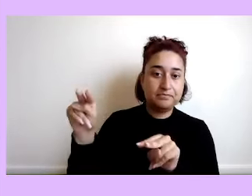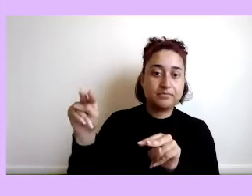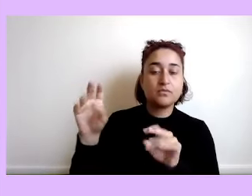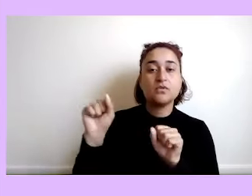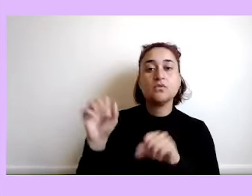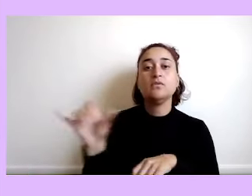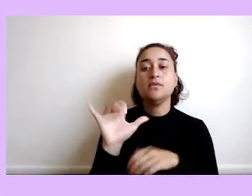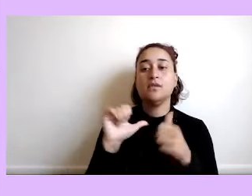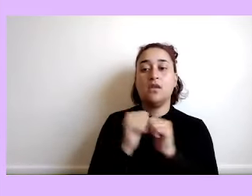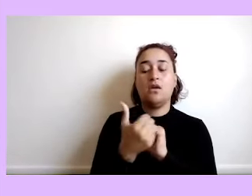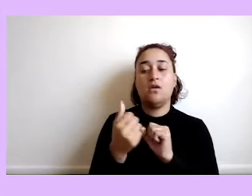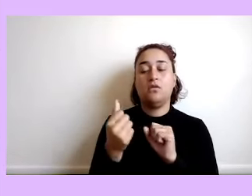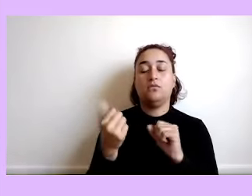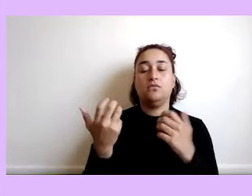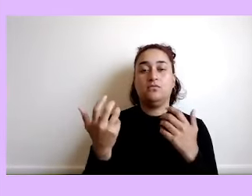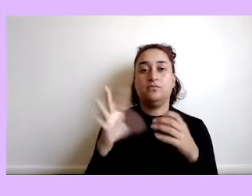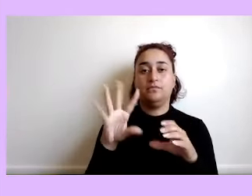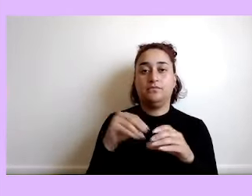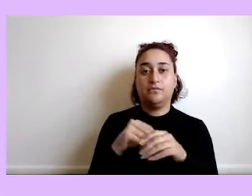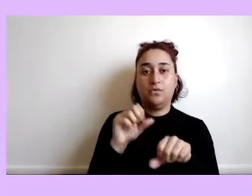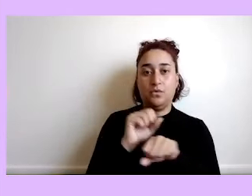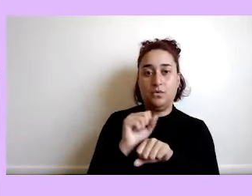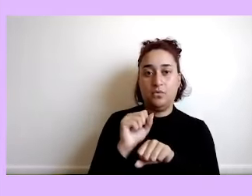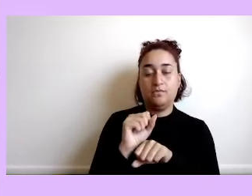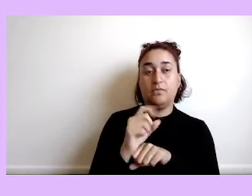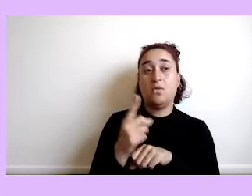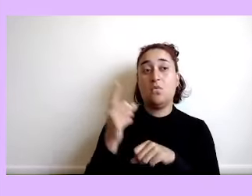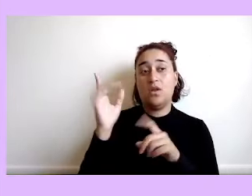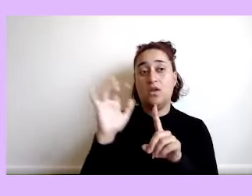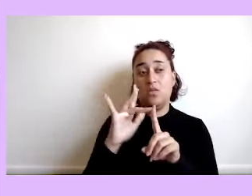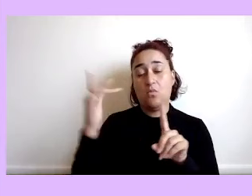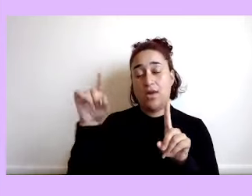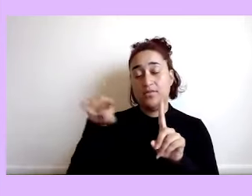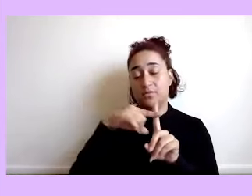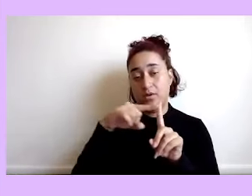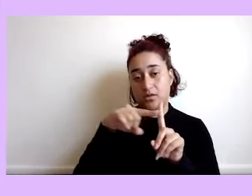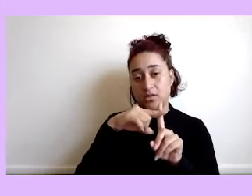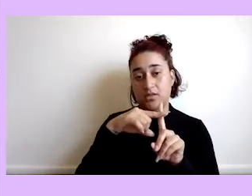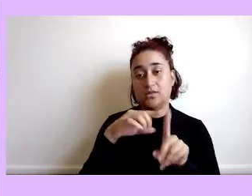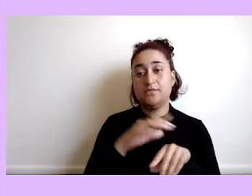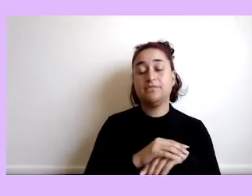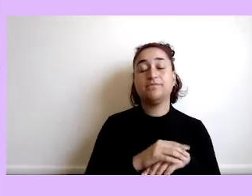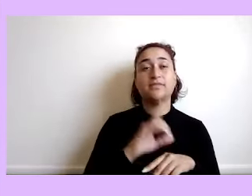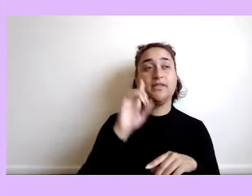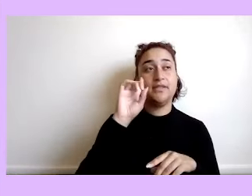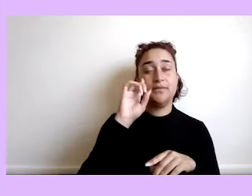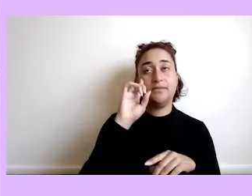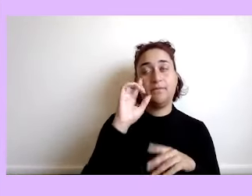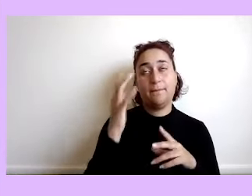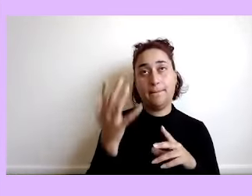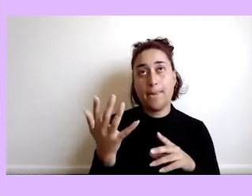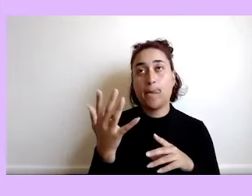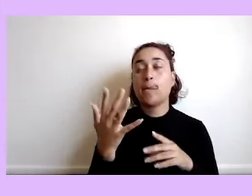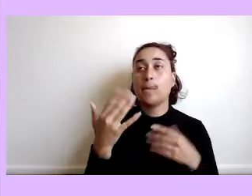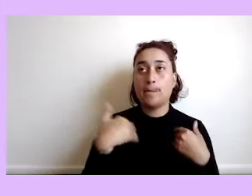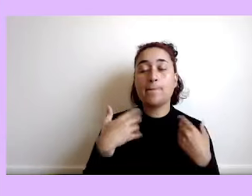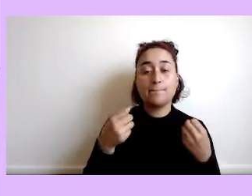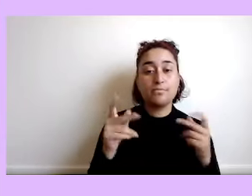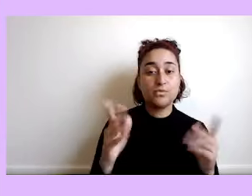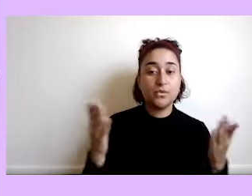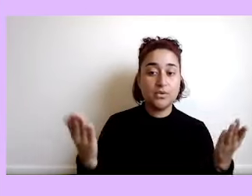how are in the work, and one of the bright spots is that, you know, I think that there is opportunity here